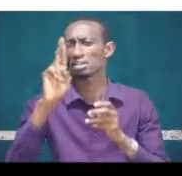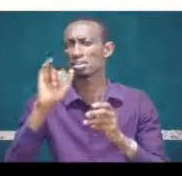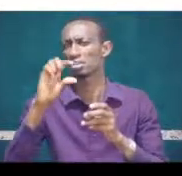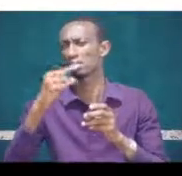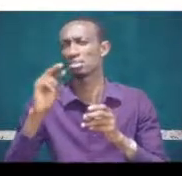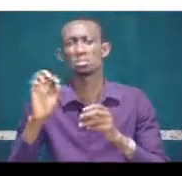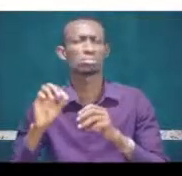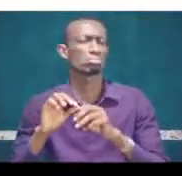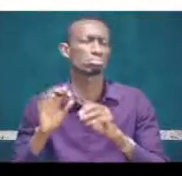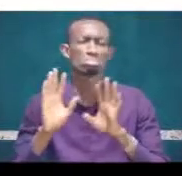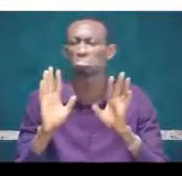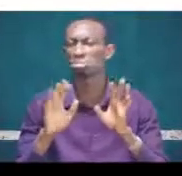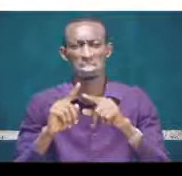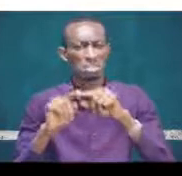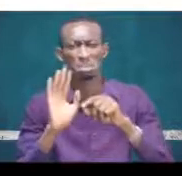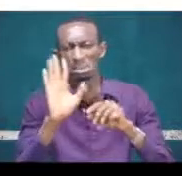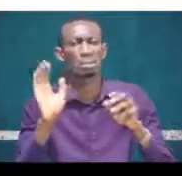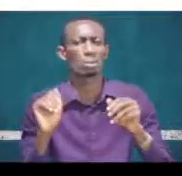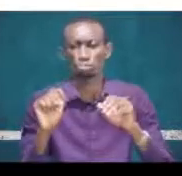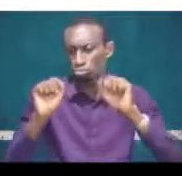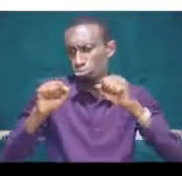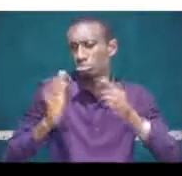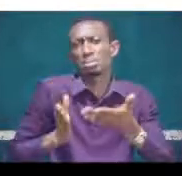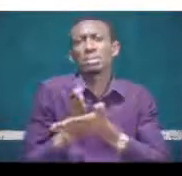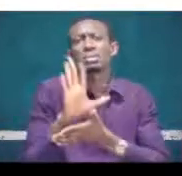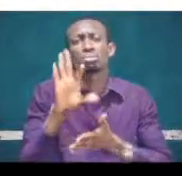identity. You can use different methods you know.